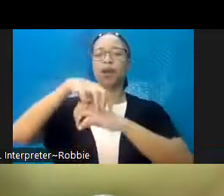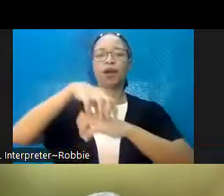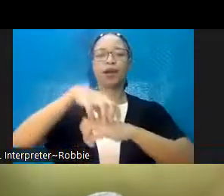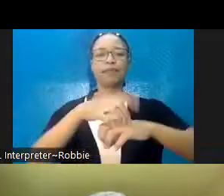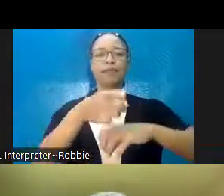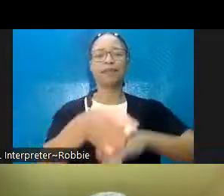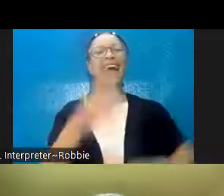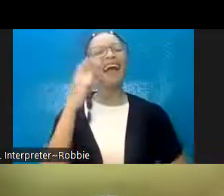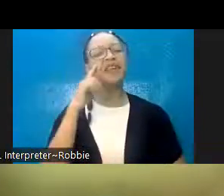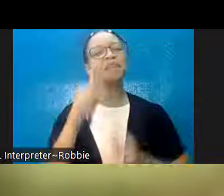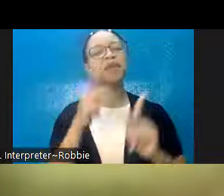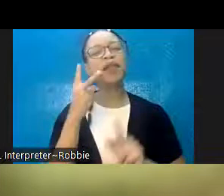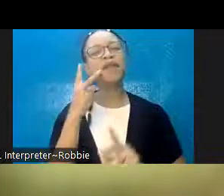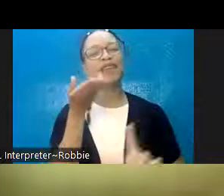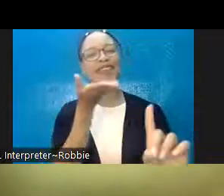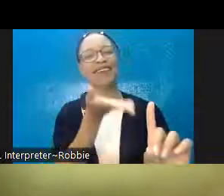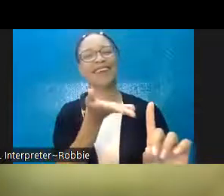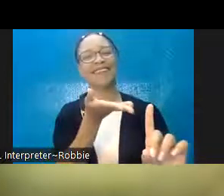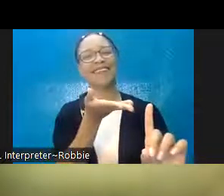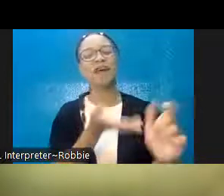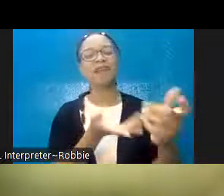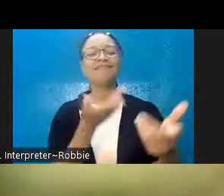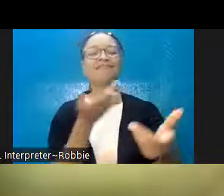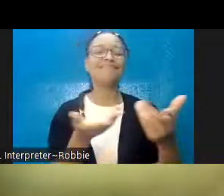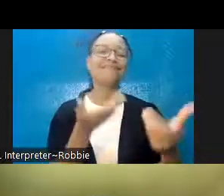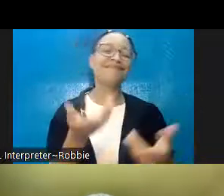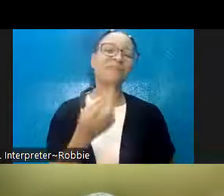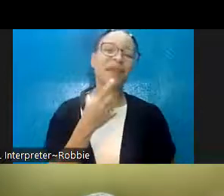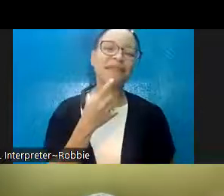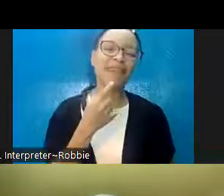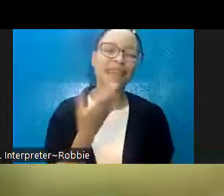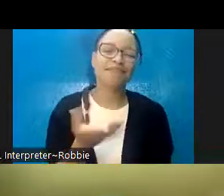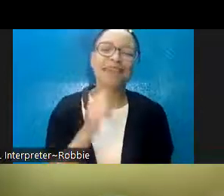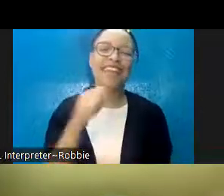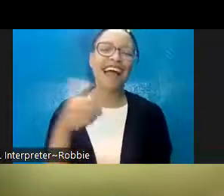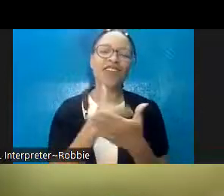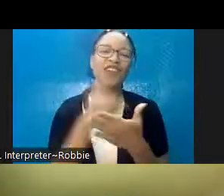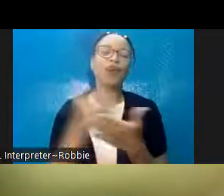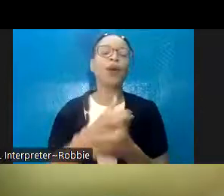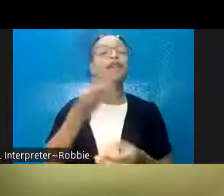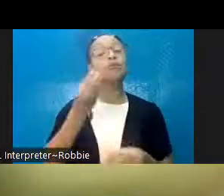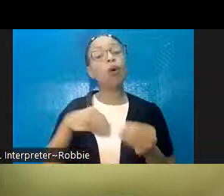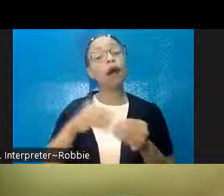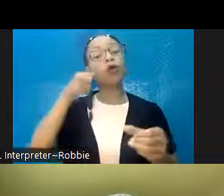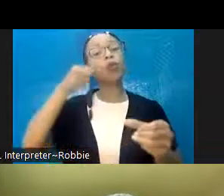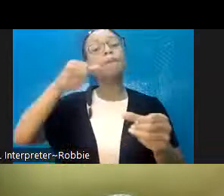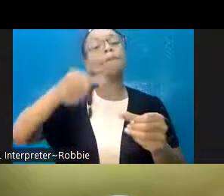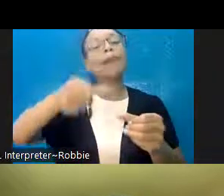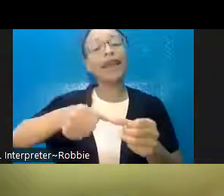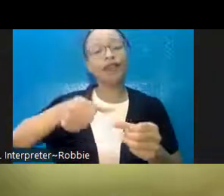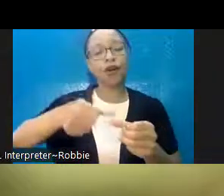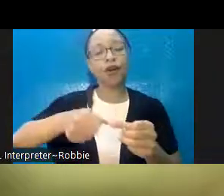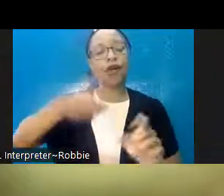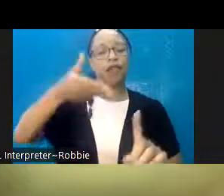actually even seen this. Most of probably what I'm saying isn't even new. It's just a reminder. This is what we're